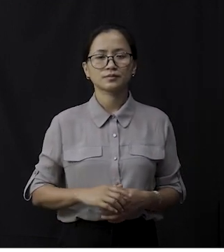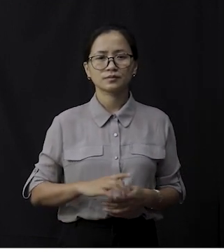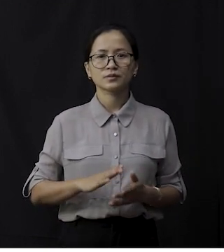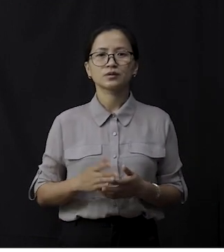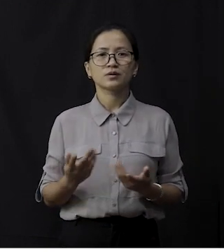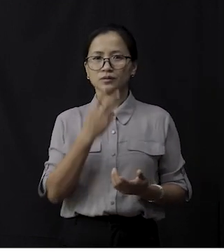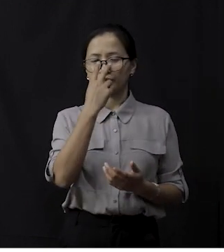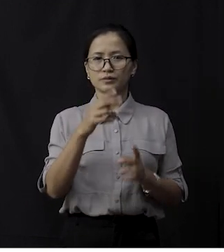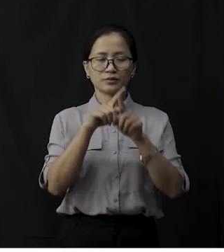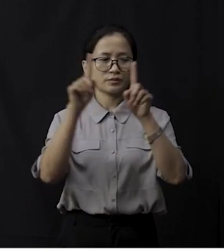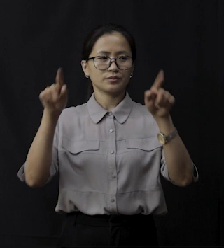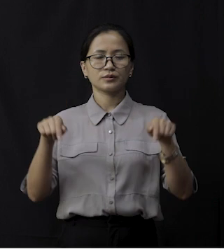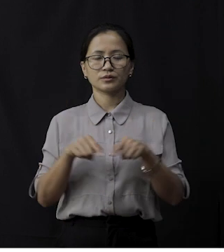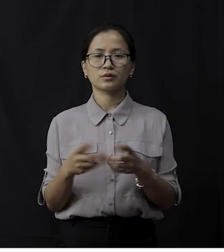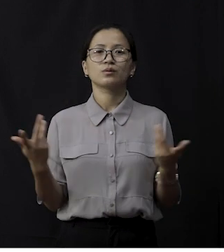yes, what are these, children?